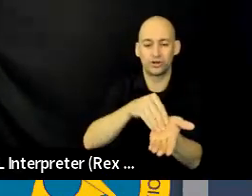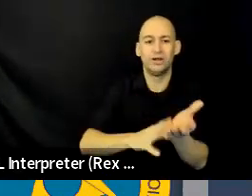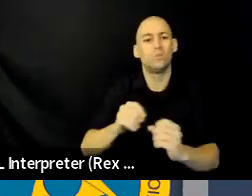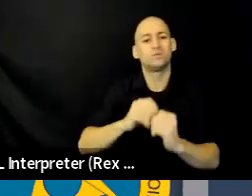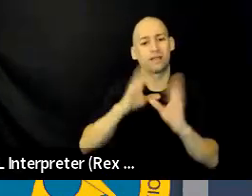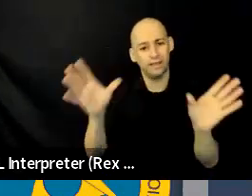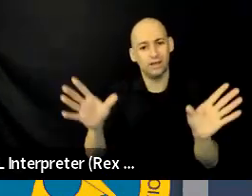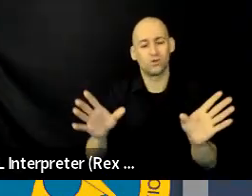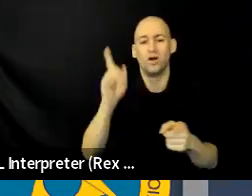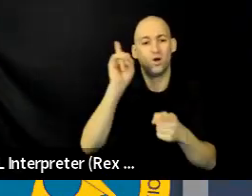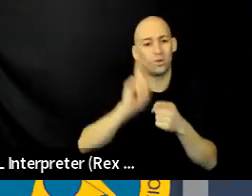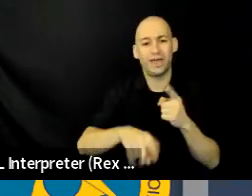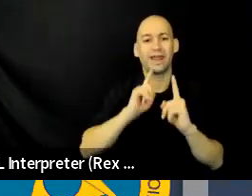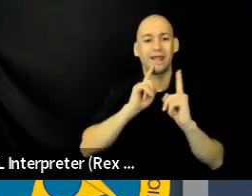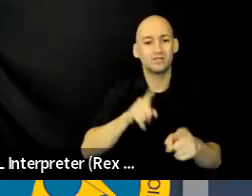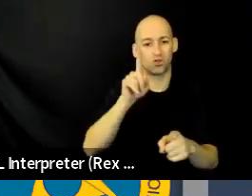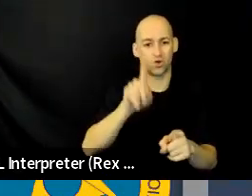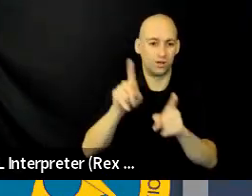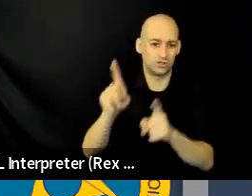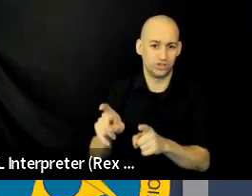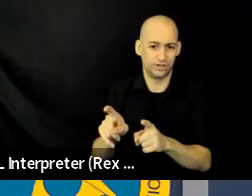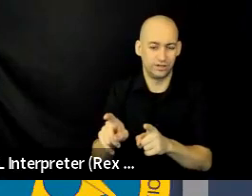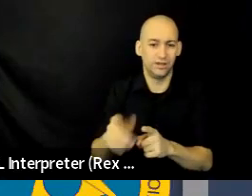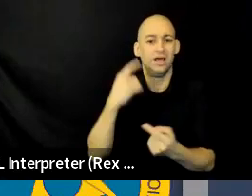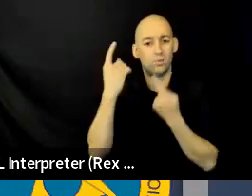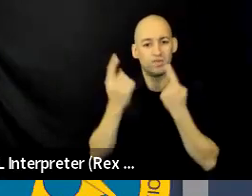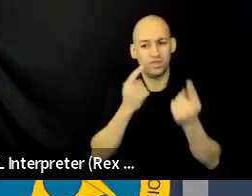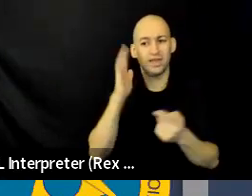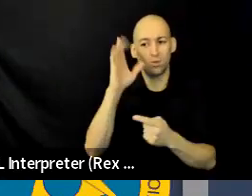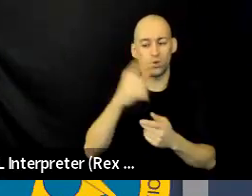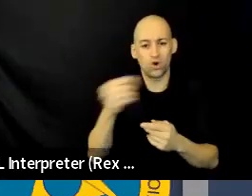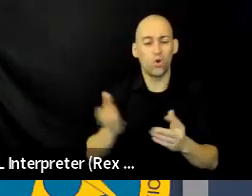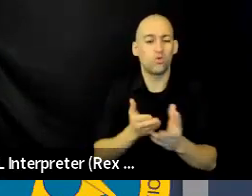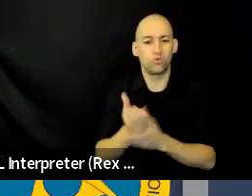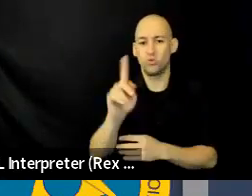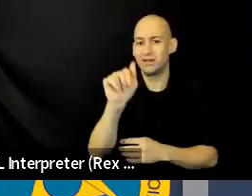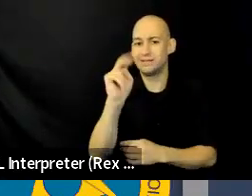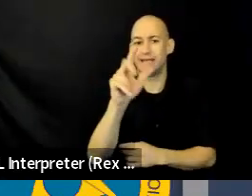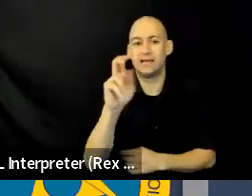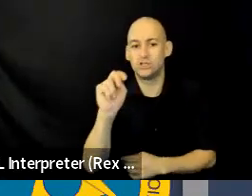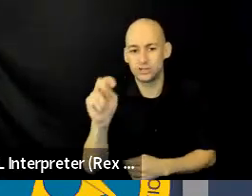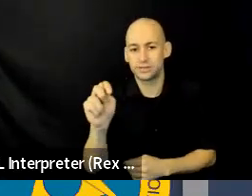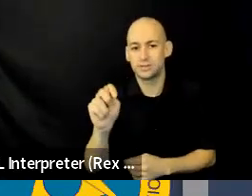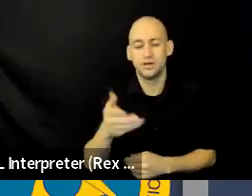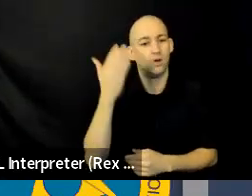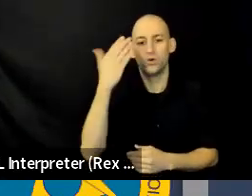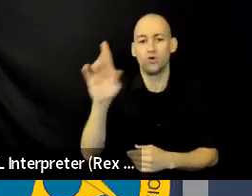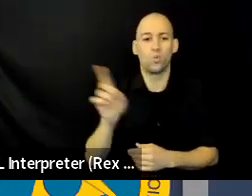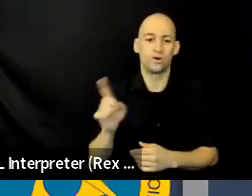we cannot answer the question. We think it would go along the tangent. We don't know